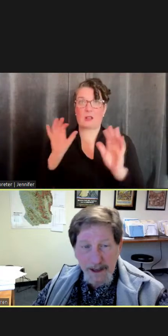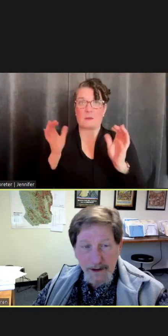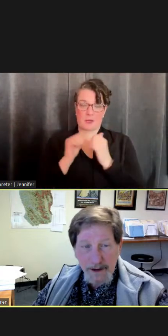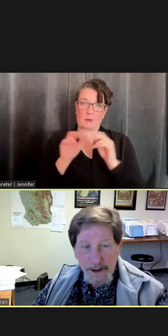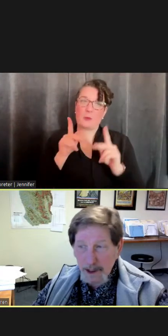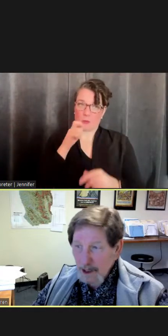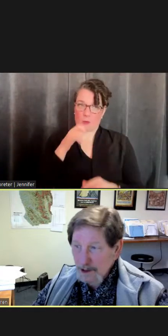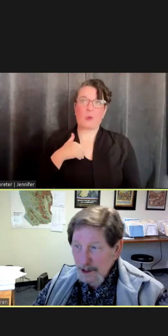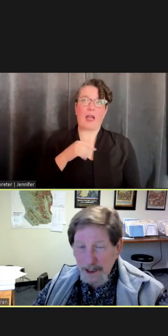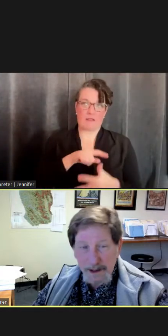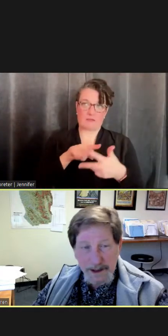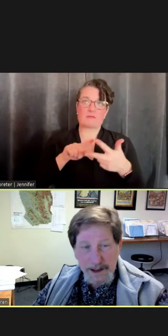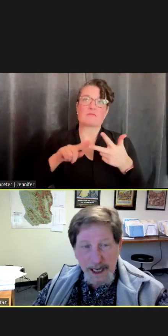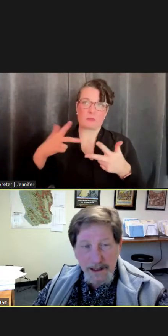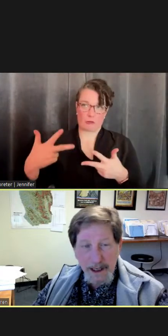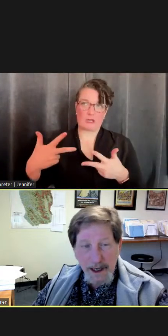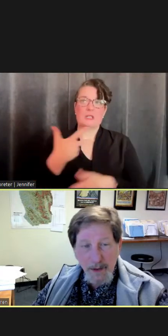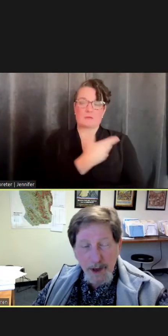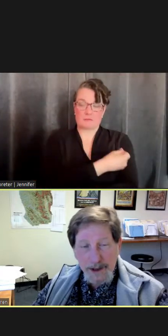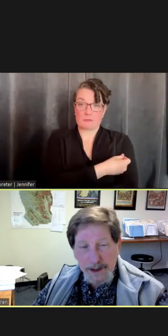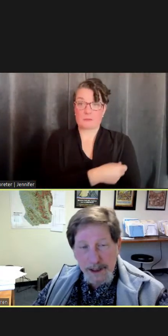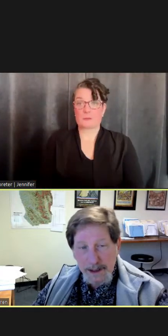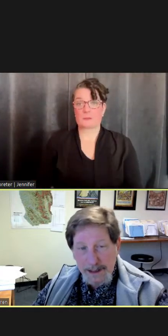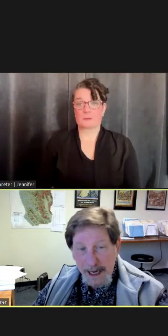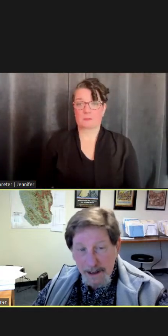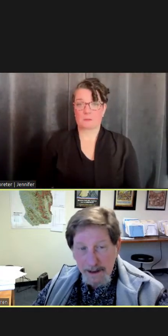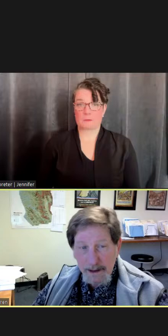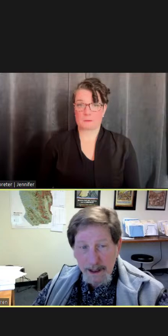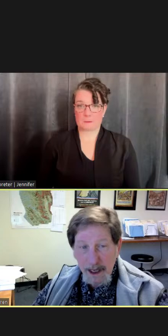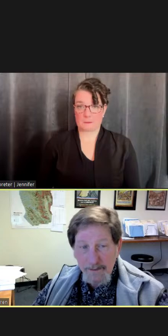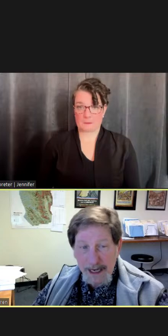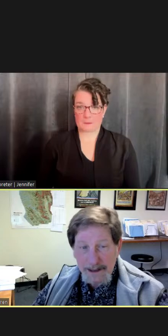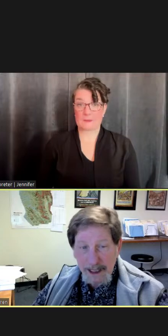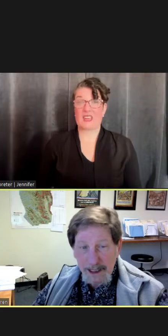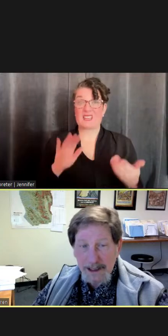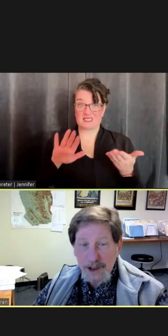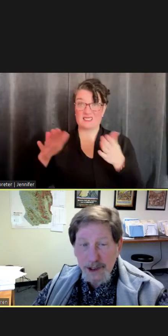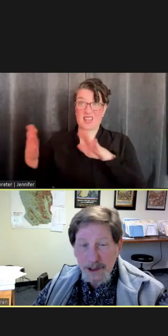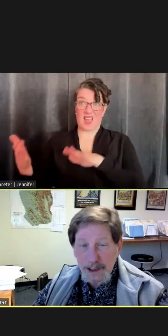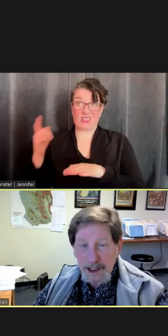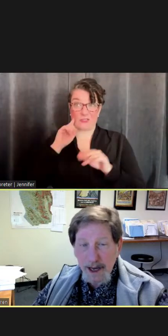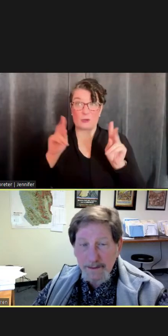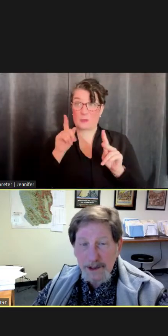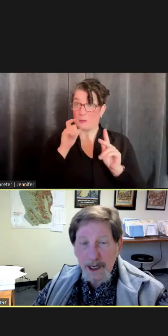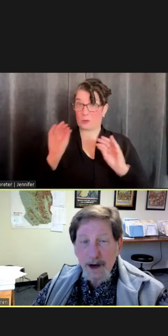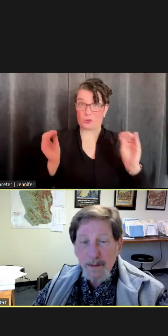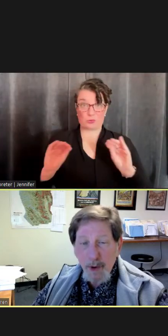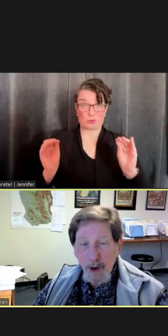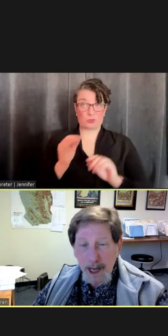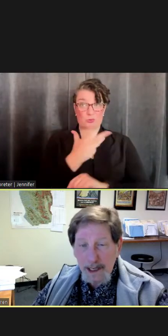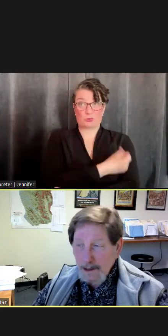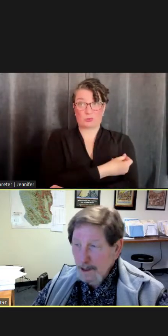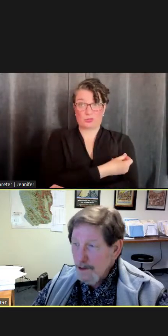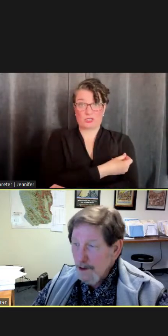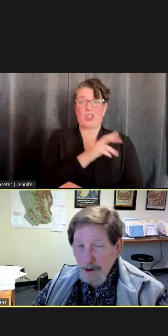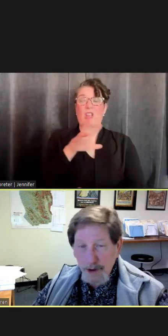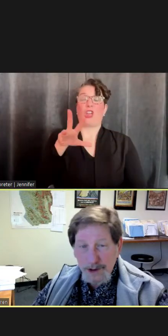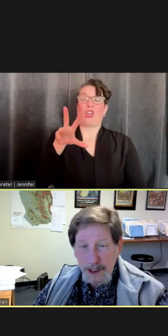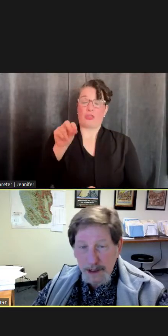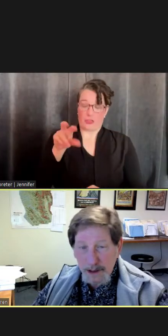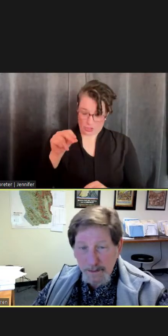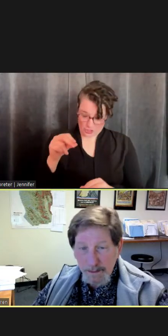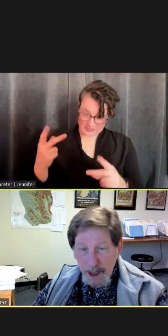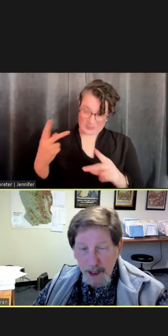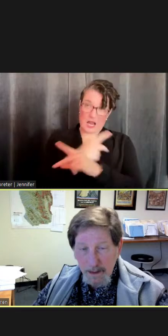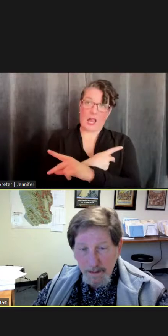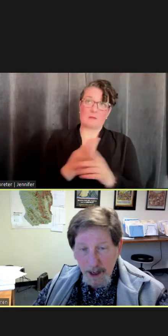the final slide in this set was the death in the unvaccinated is 30 times more likely than those